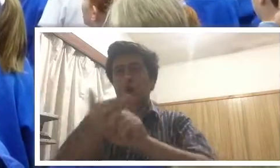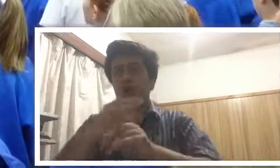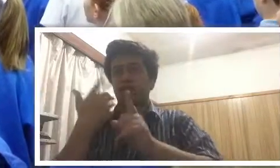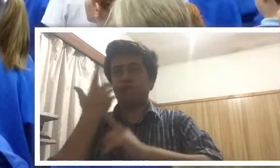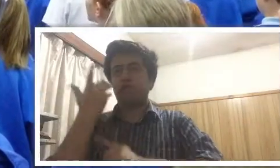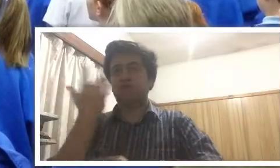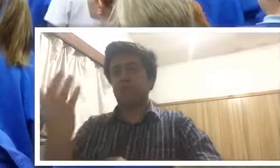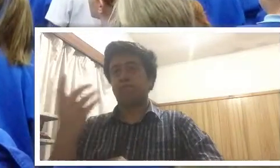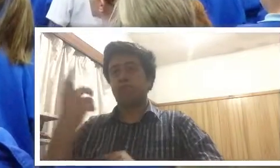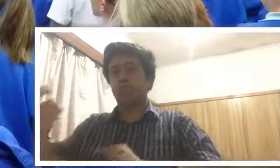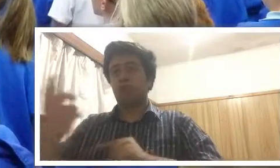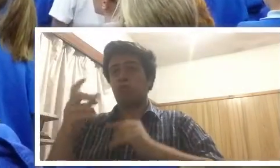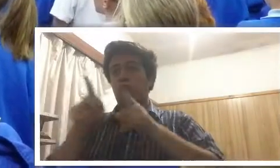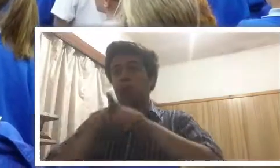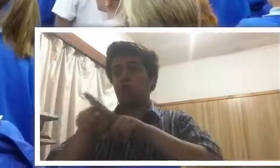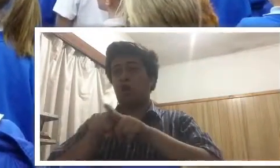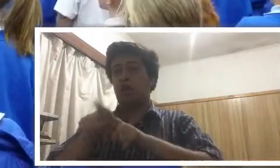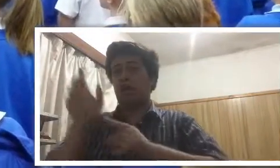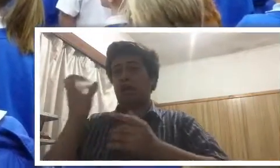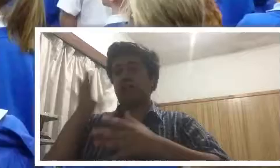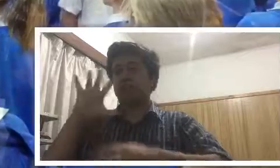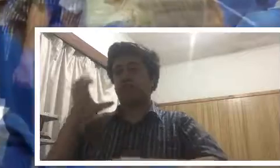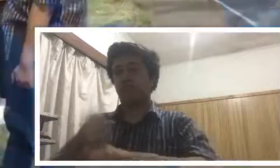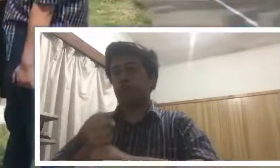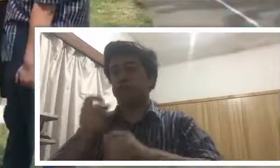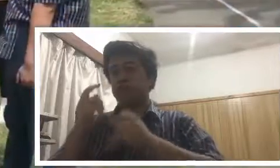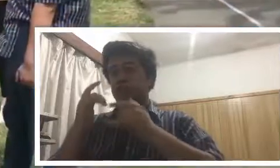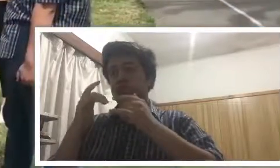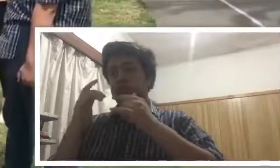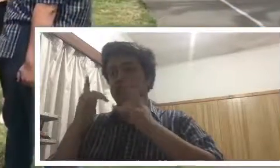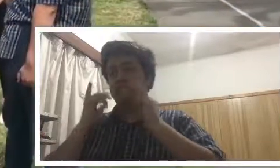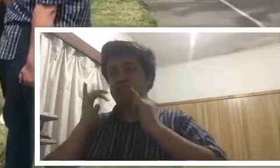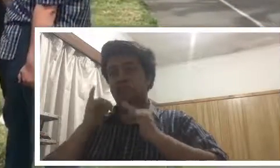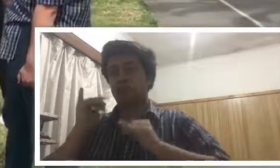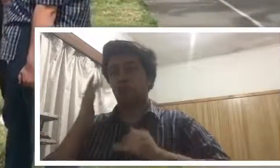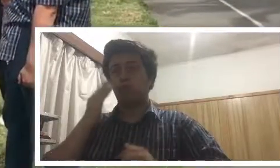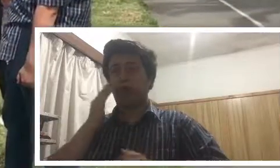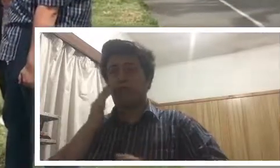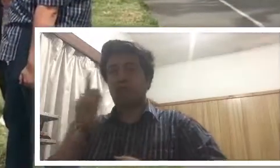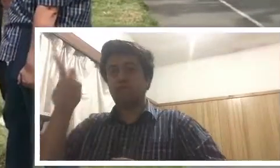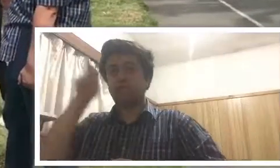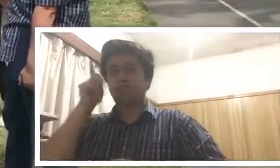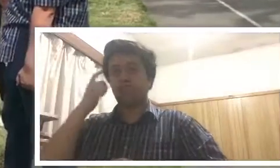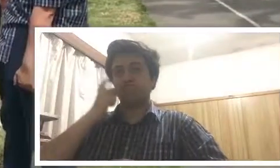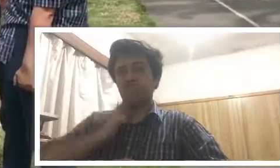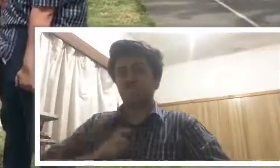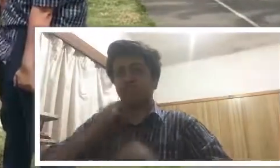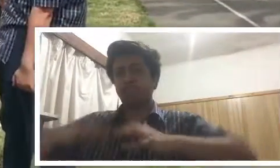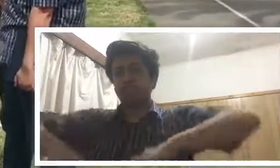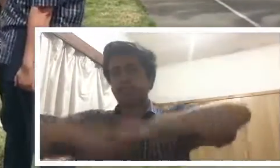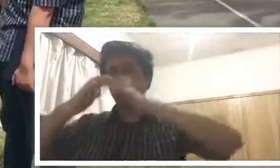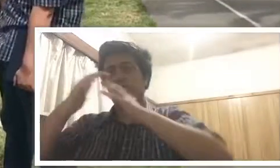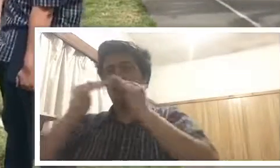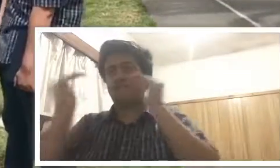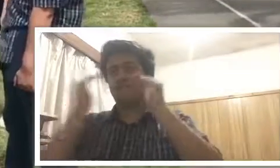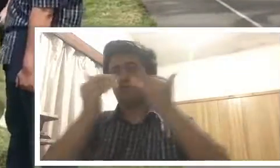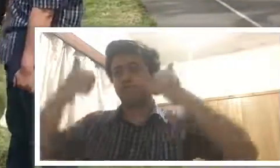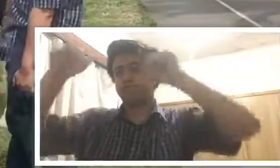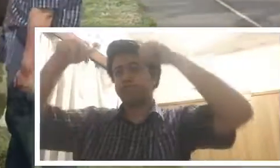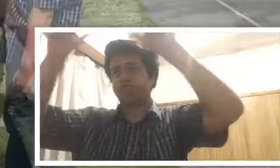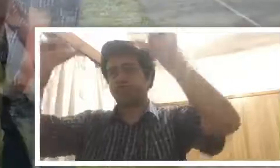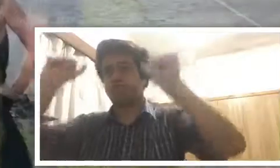and educators find out what students know. Examples of assessment for learning can